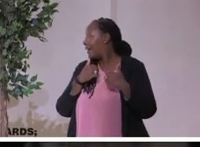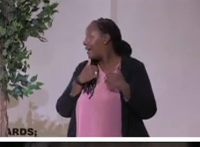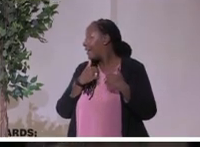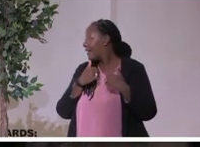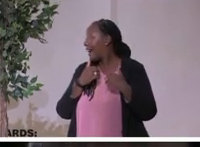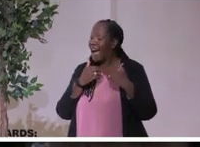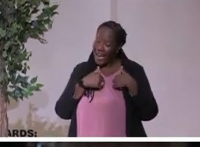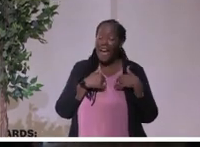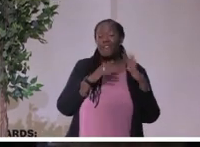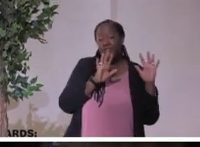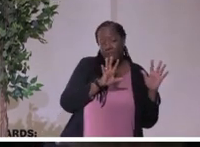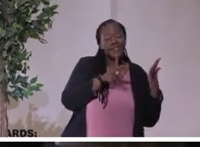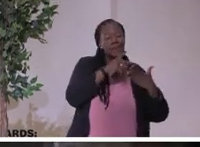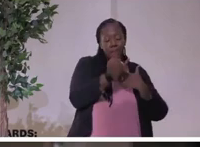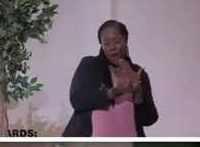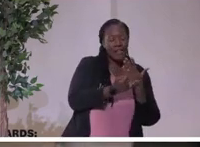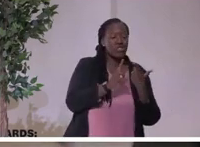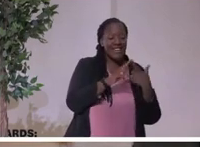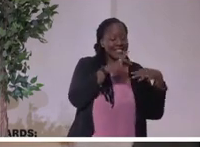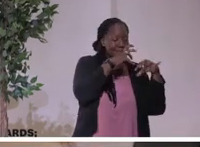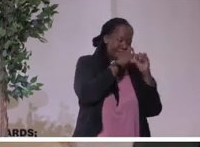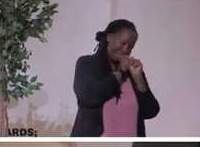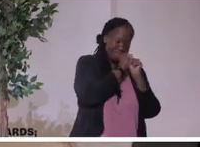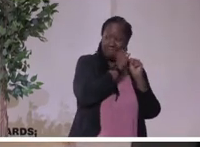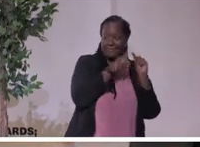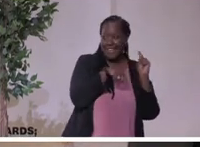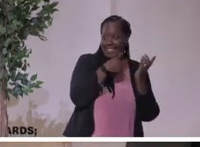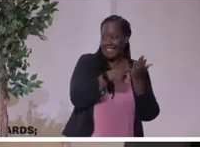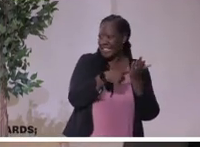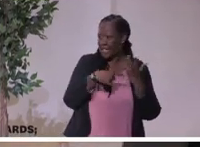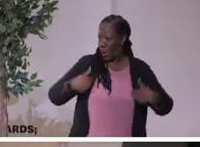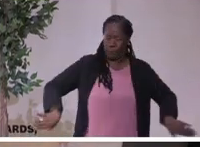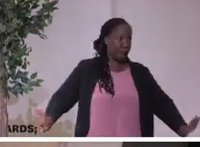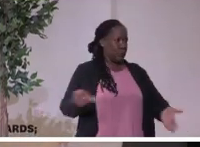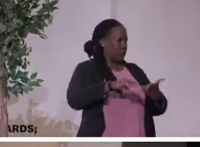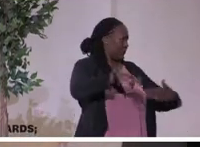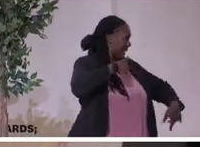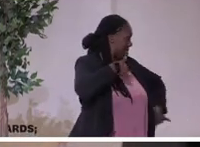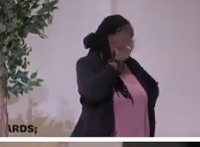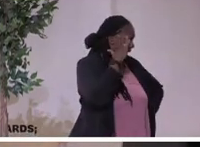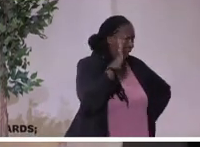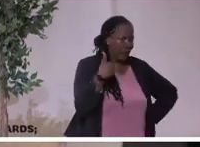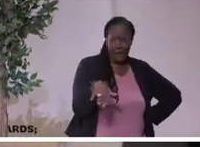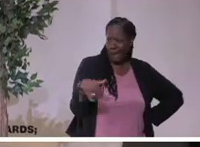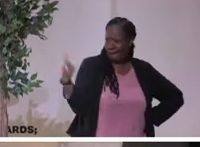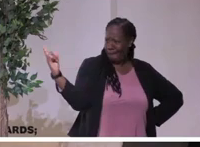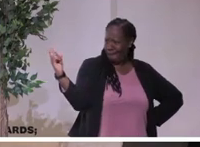some projects going on right now that I can't really talk about too much about, but, oh, excuse me, hello. Yes,